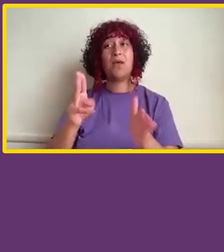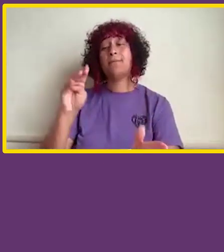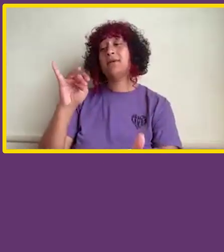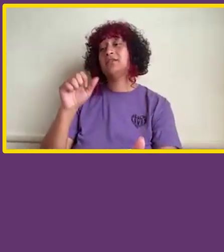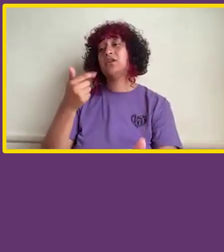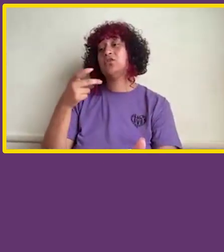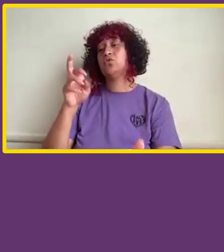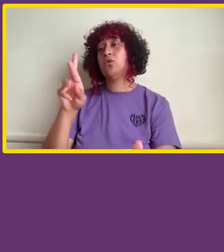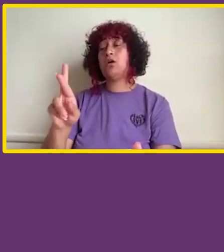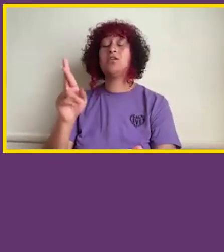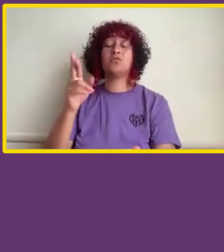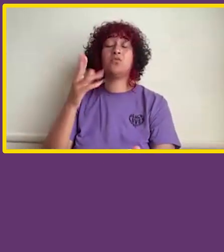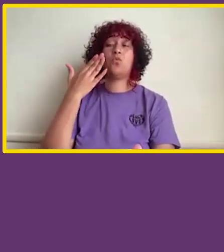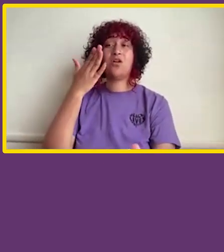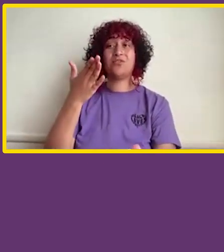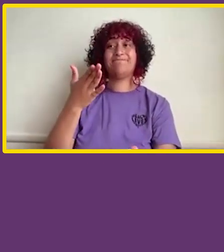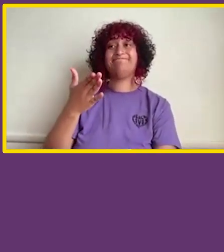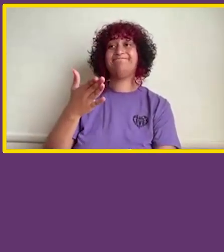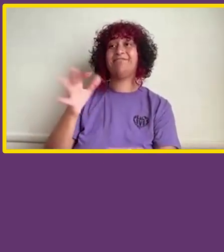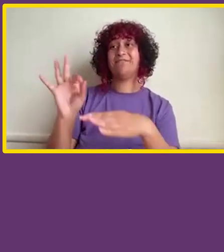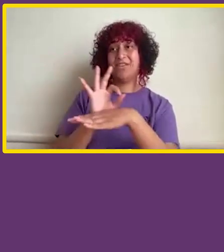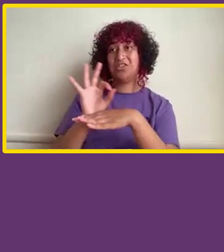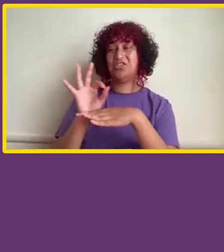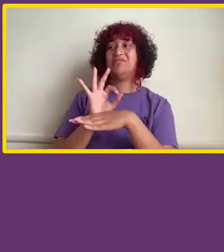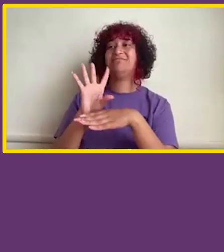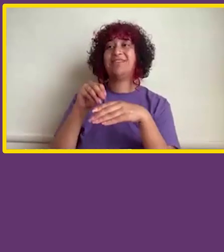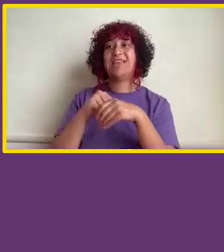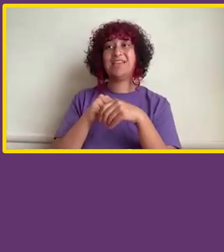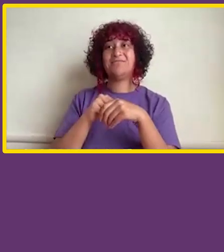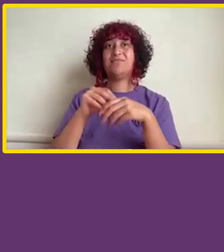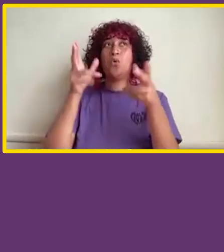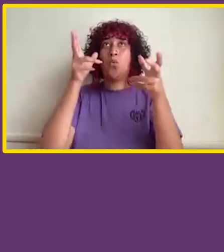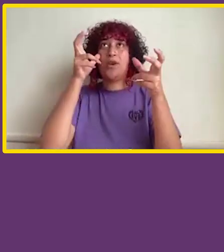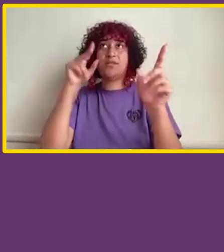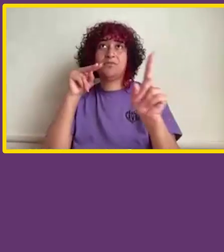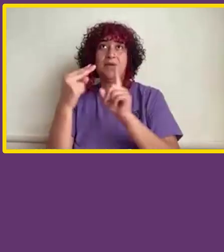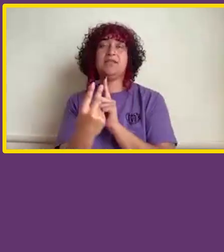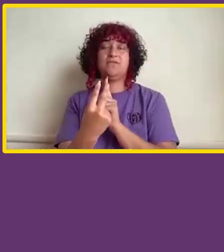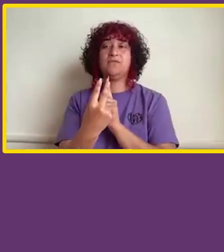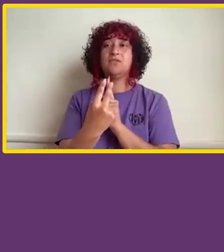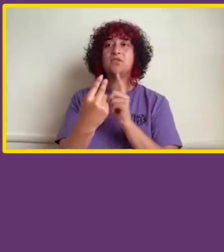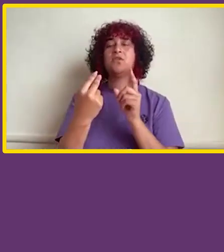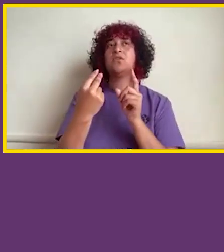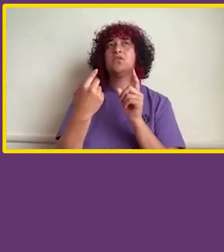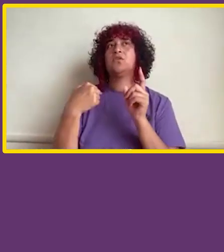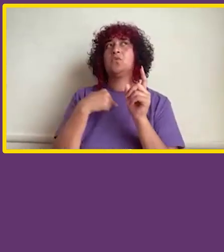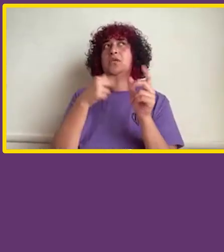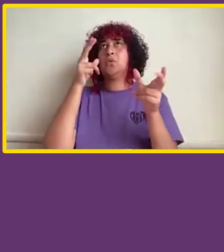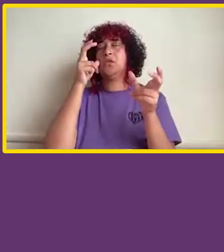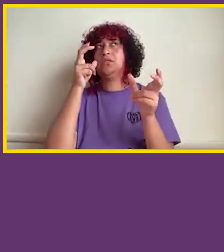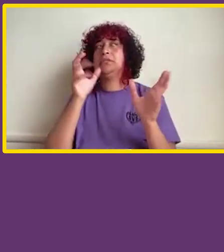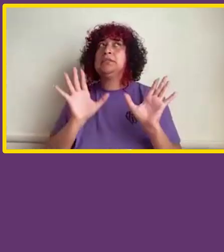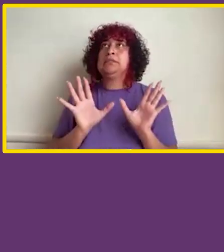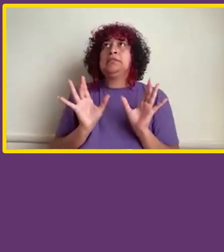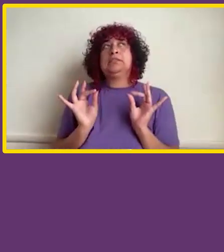will function in us who are witnesses is we'll get a little bit like, you know, I don't want